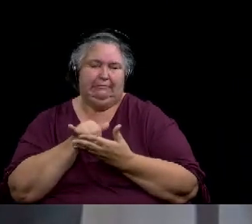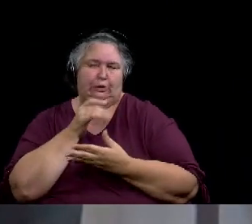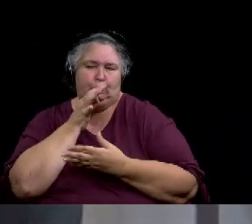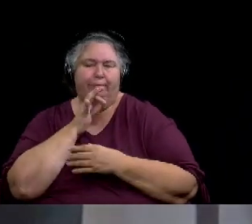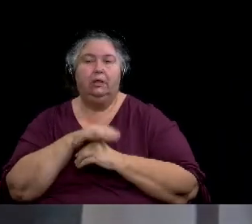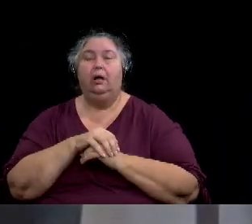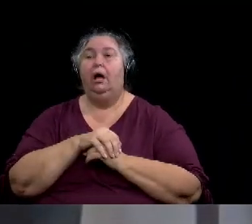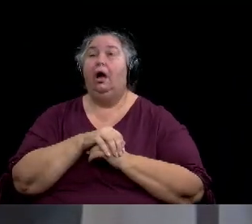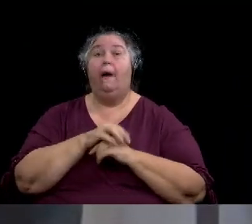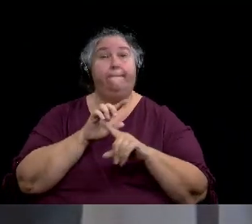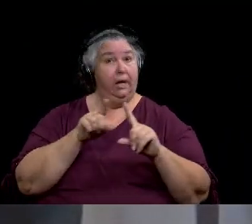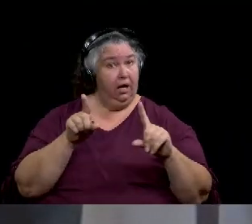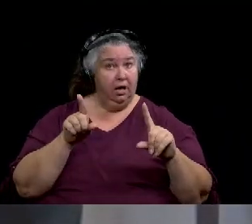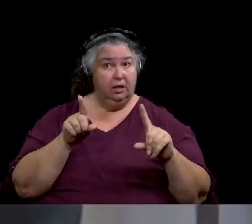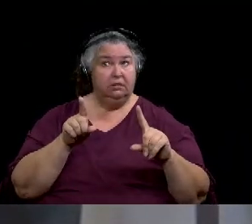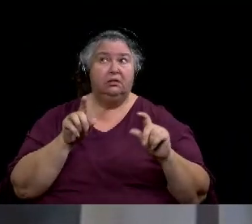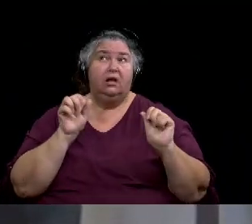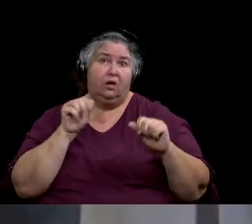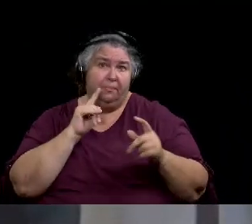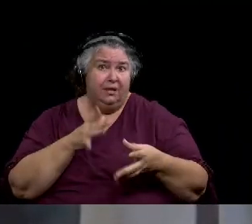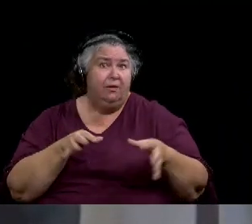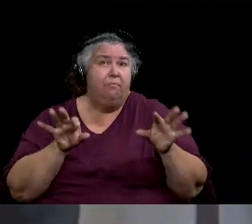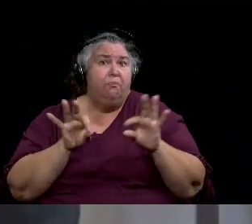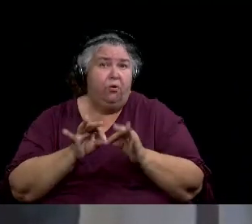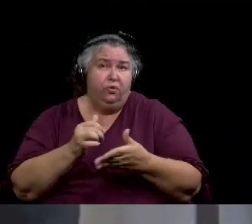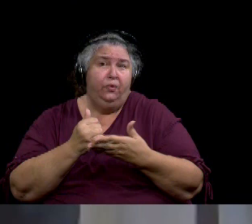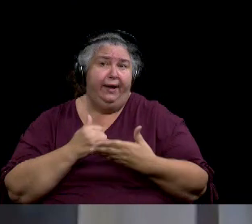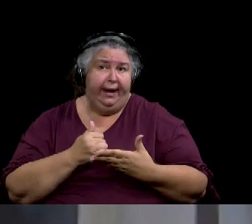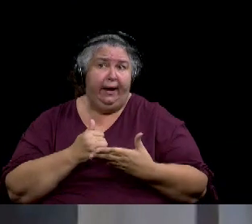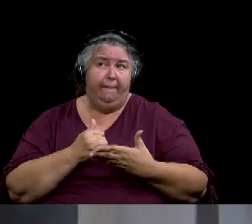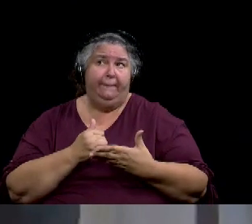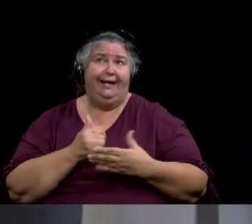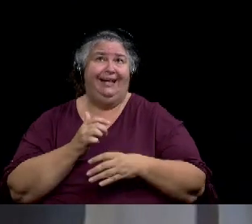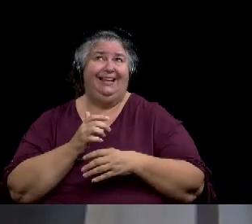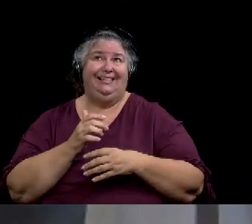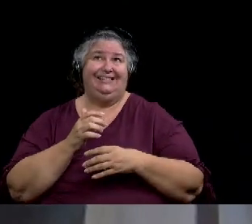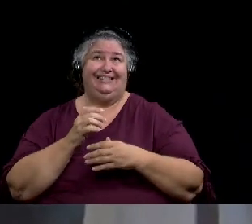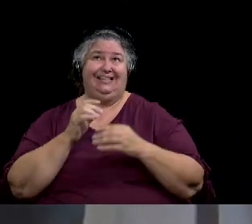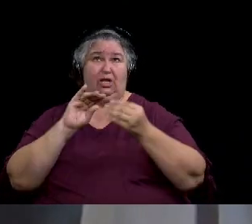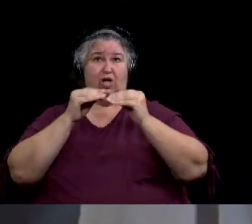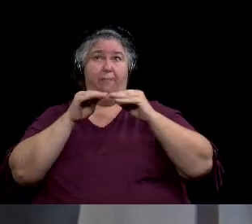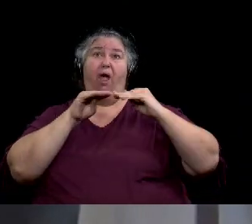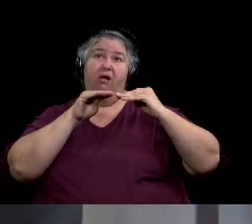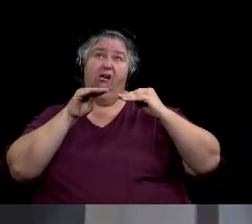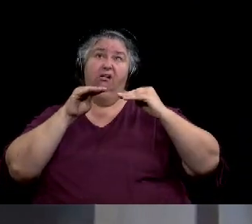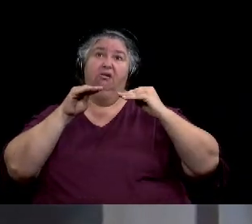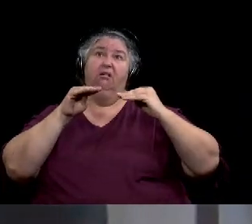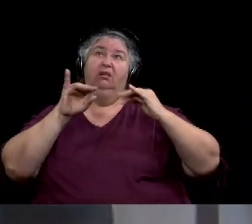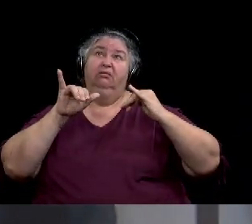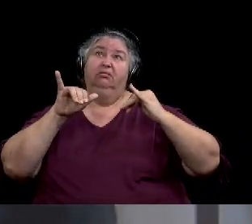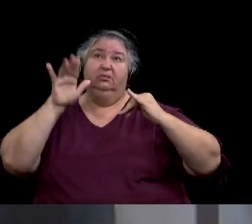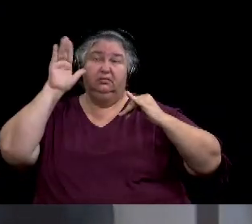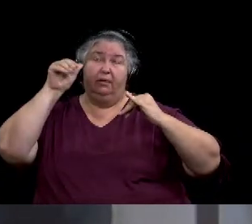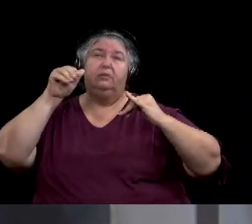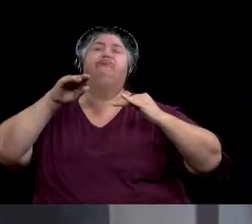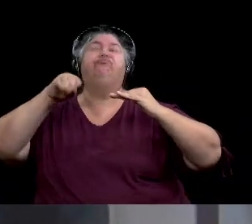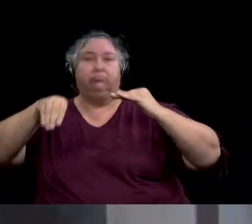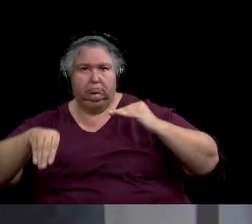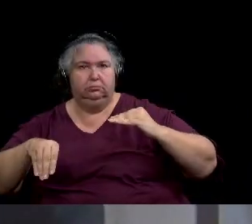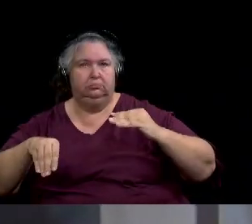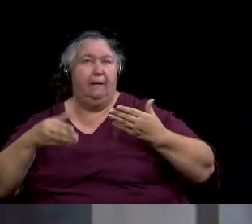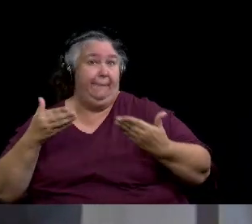But it could be very important in helping us get our numbers down. One of the other things we